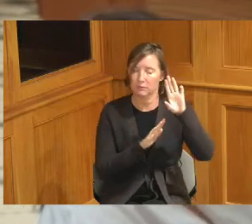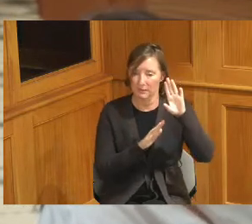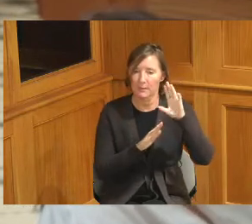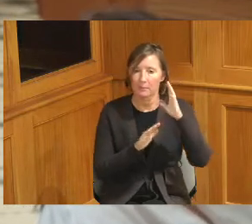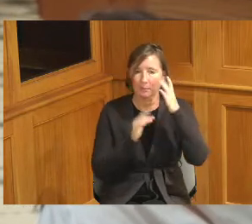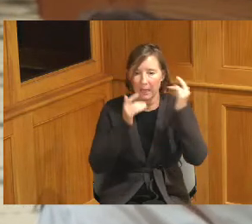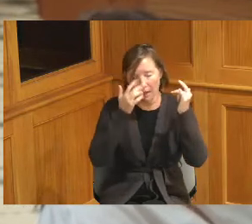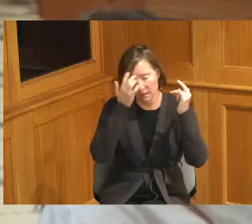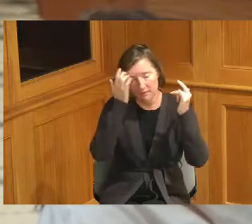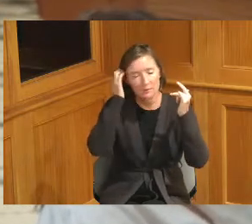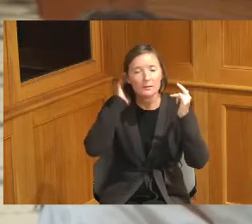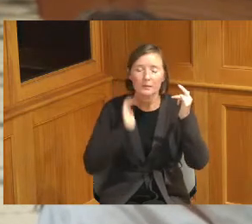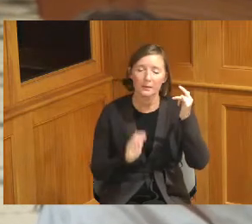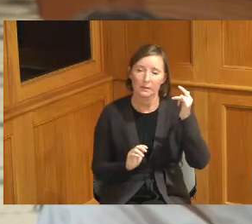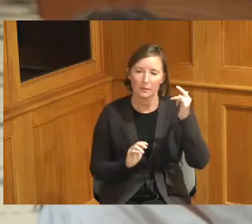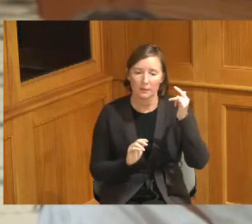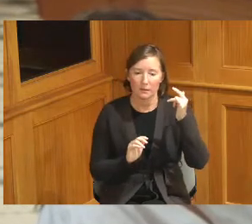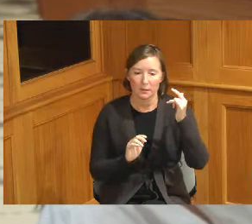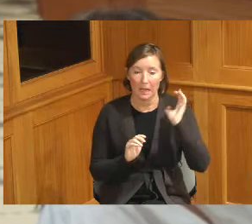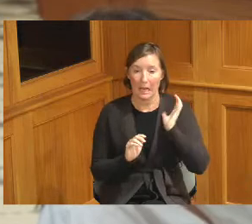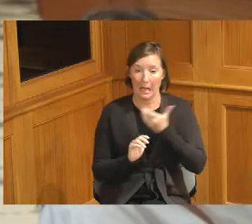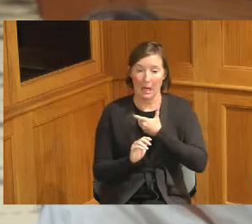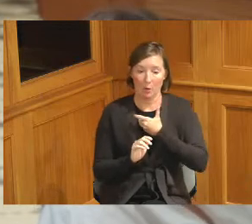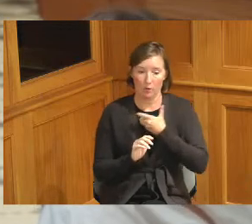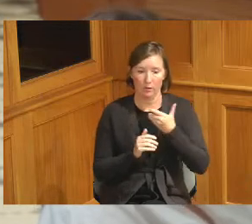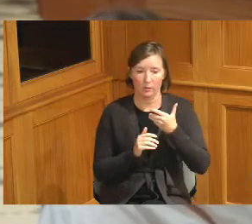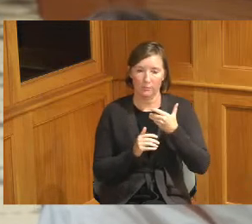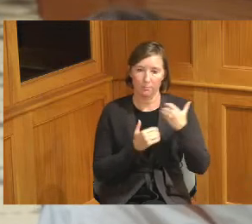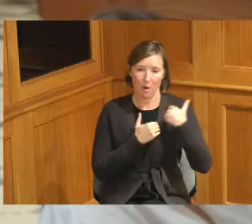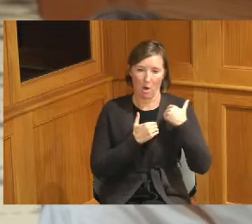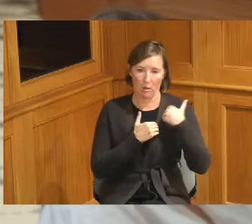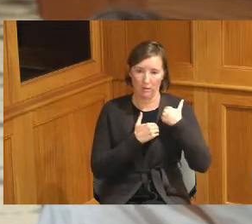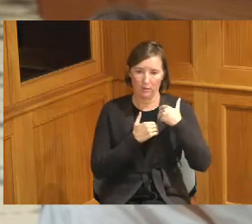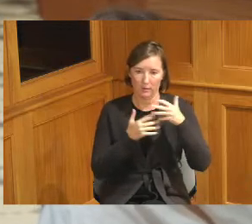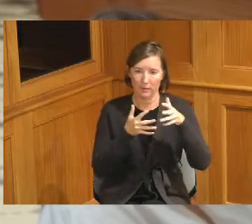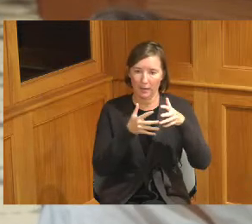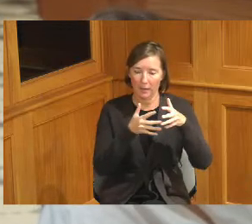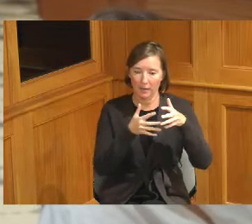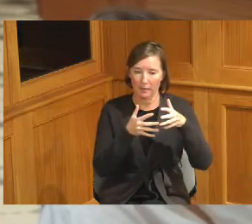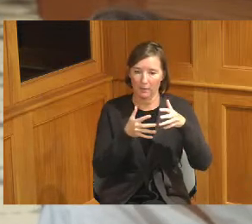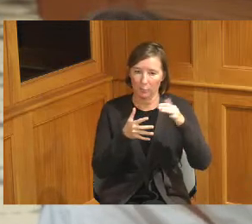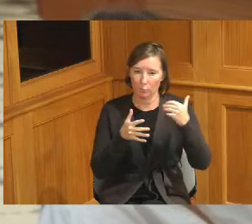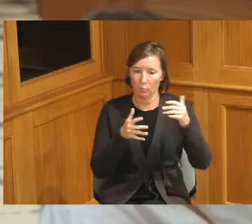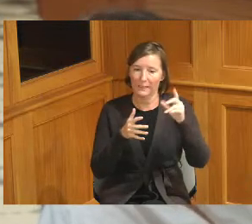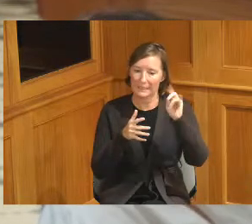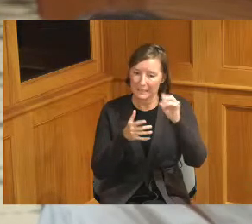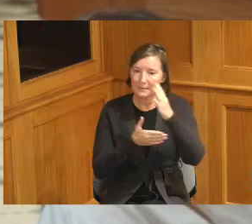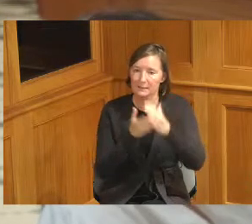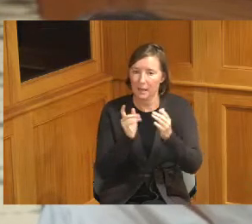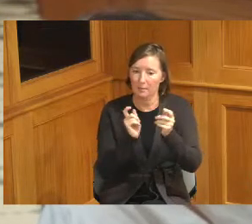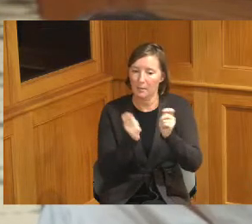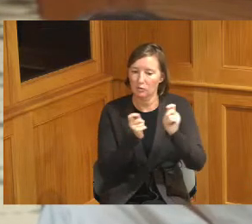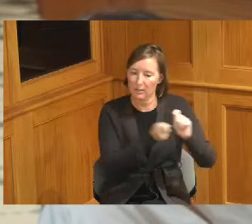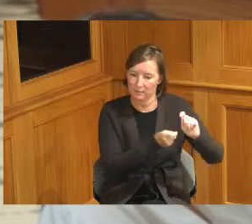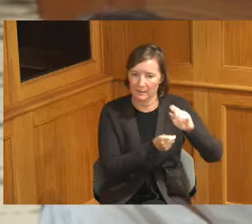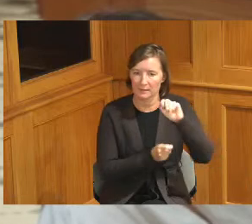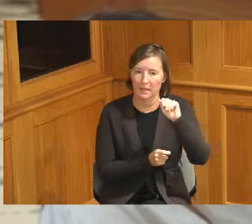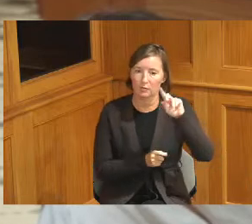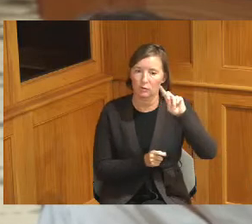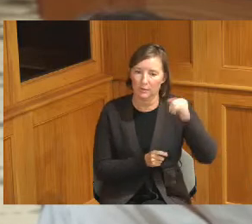caused in large part by the market compensation adjustments that were made back in